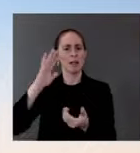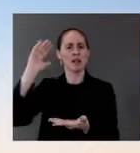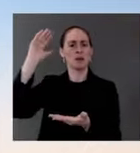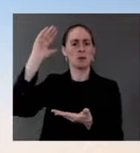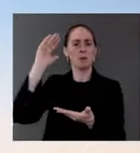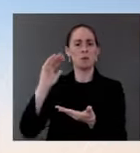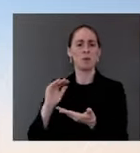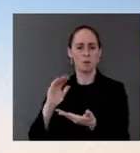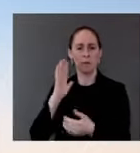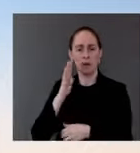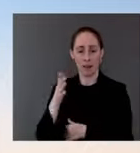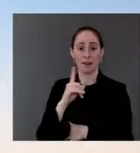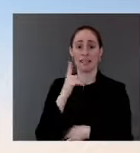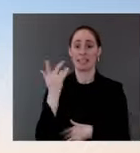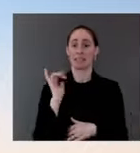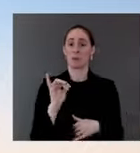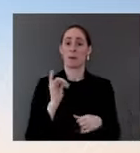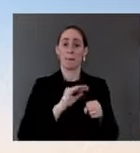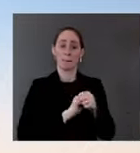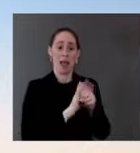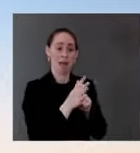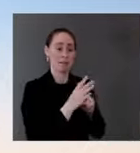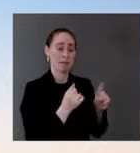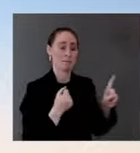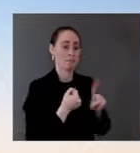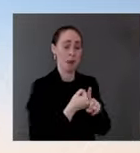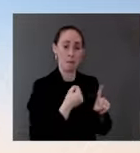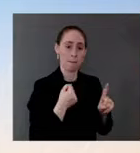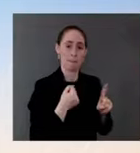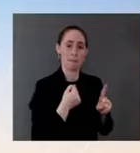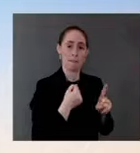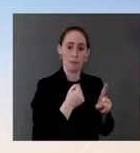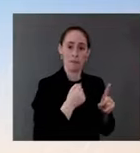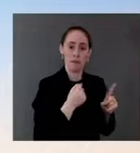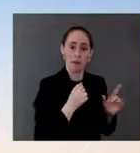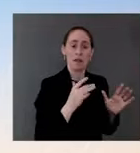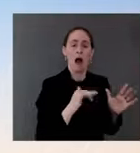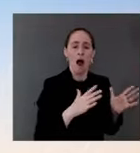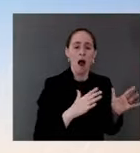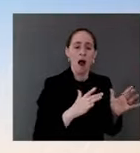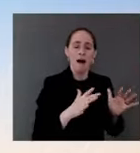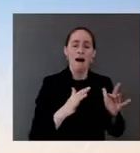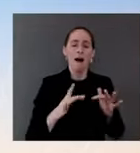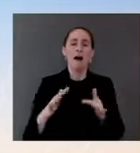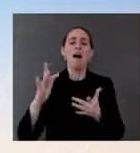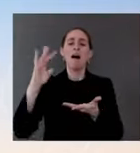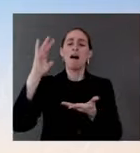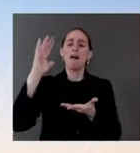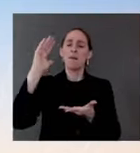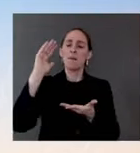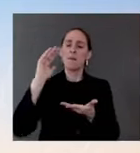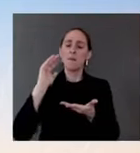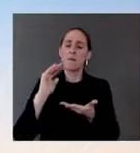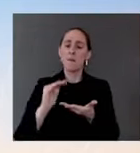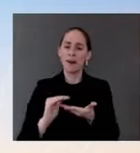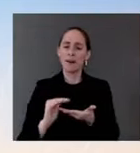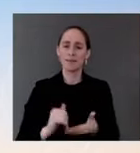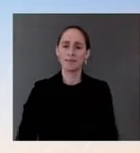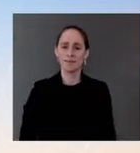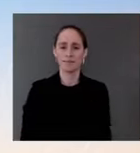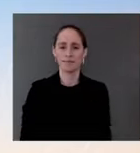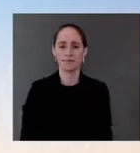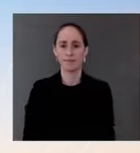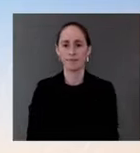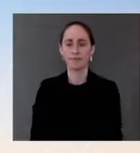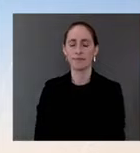control. So I can't parse for him his comments, but they make projections on a regular basis, on a predictable basis, which